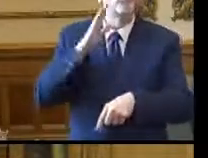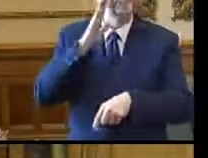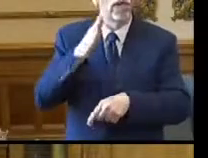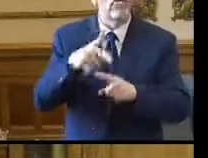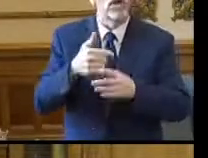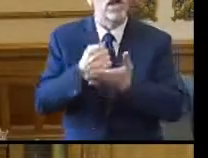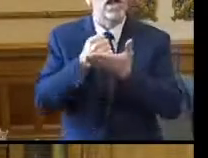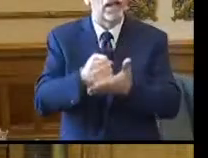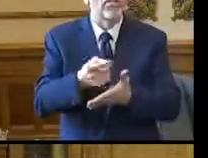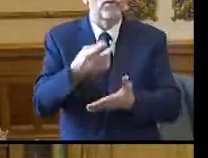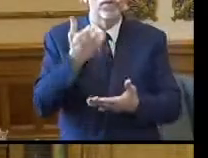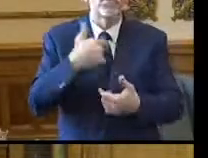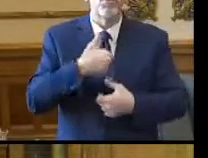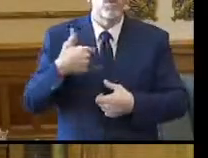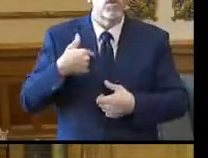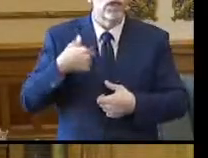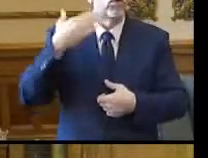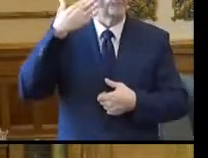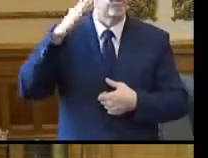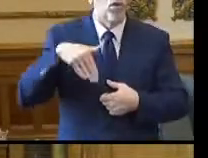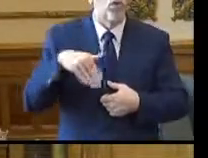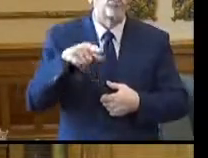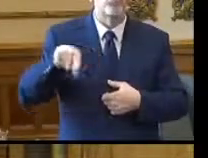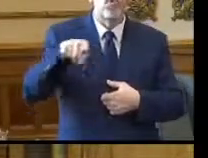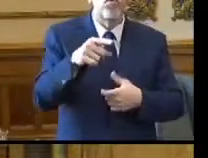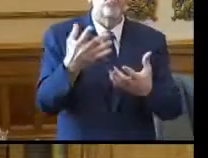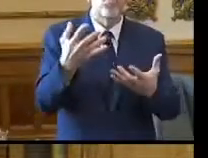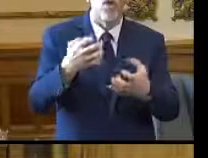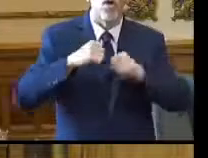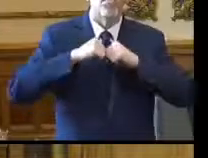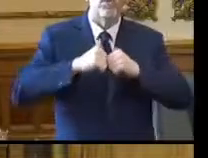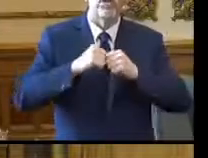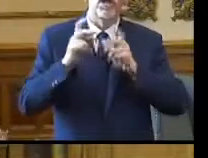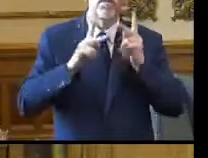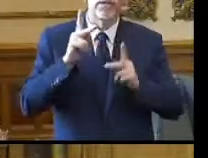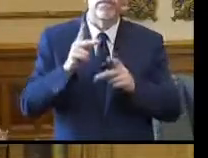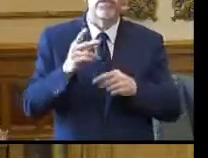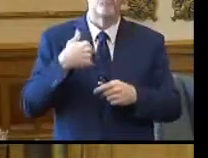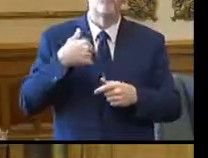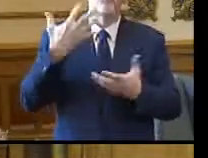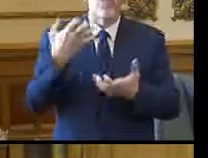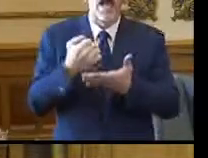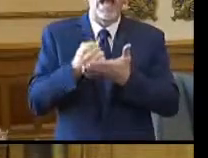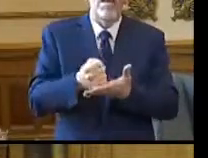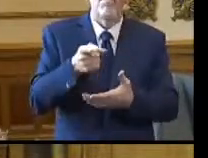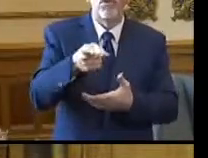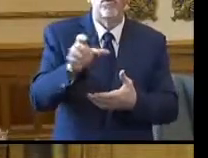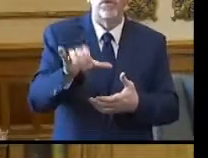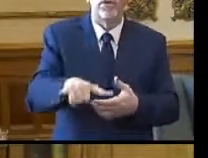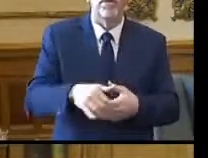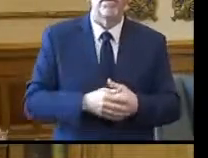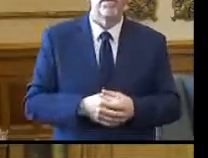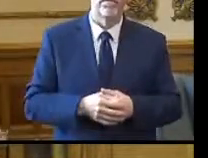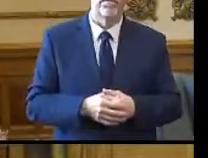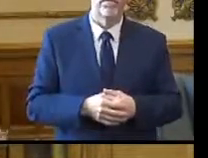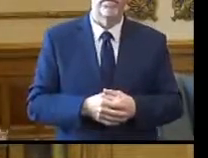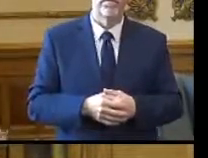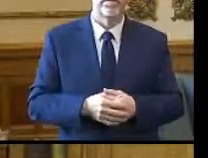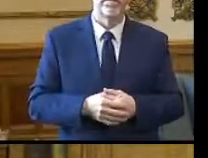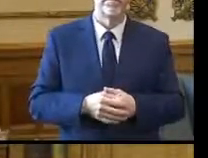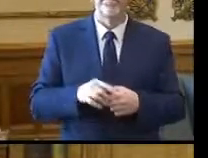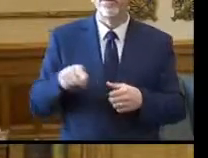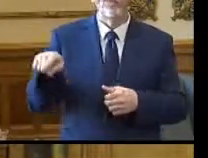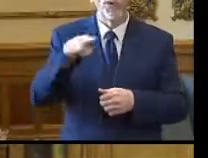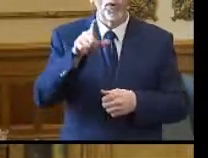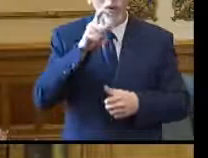help you, because we know that you want to protect this population and we want to help you to do that. These are our